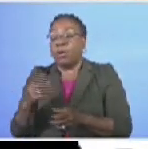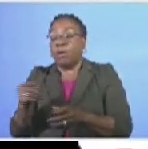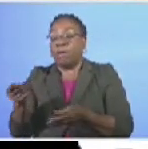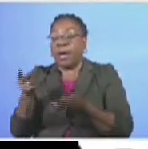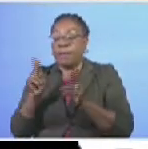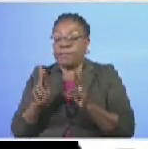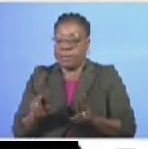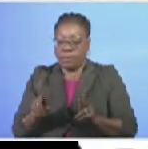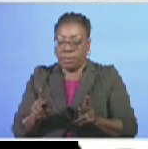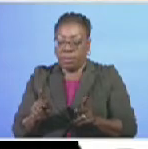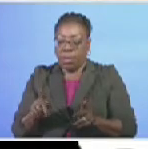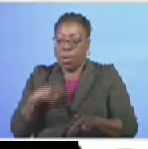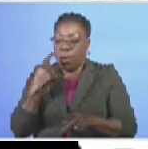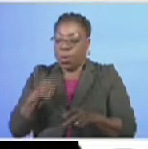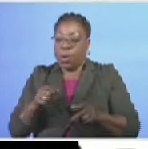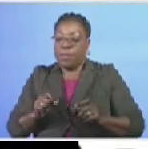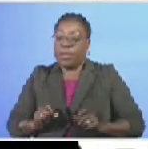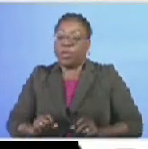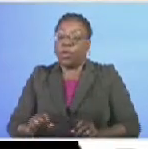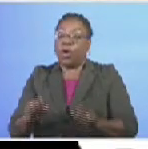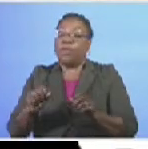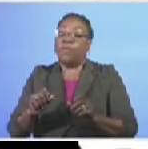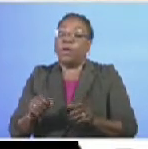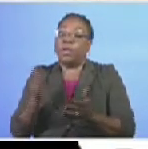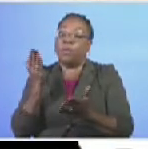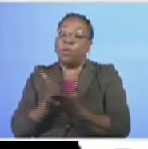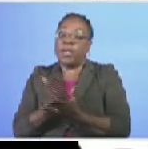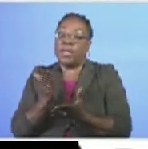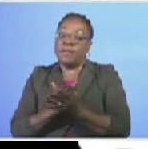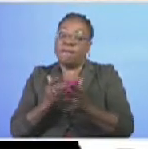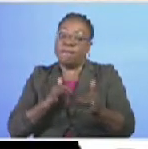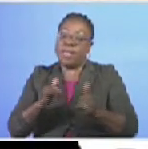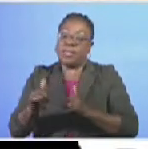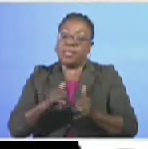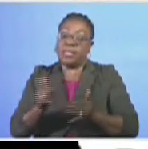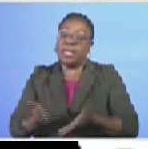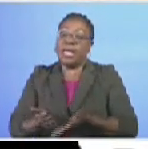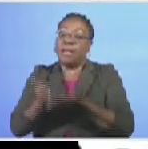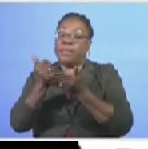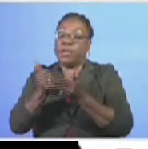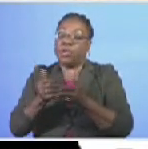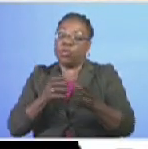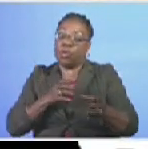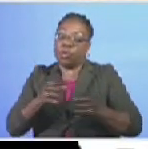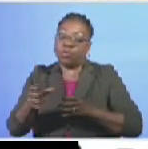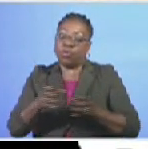citizens for enduring the preventative measures and helping to control the spread of COVID-19.